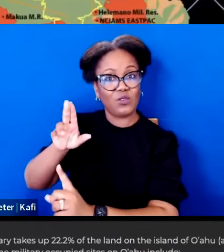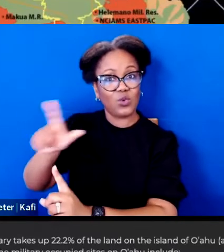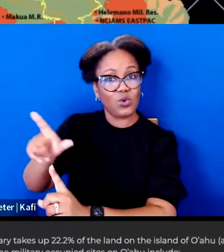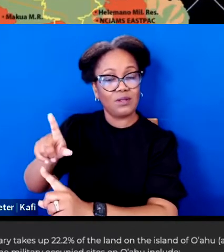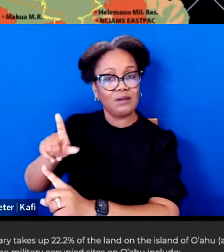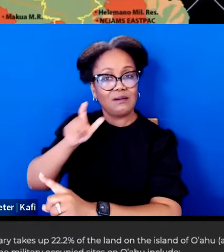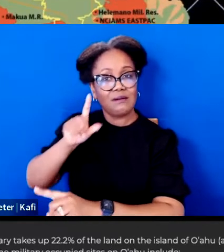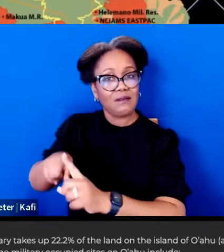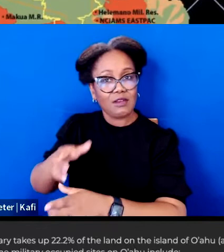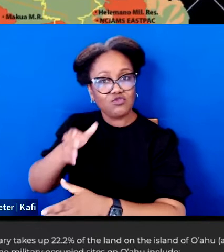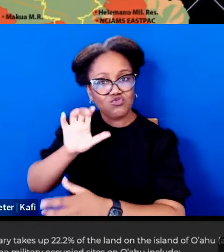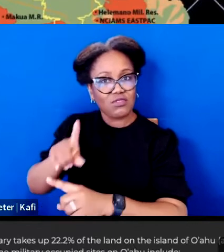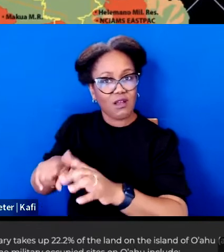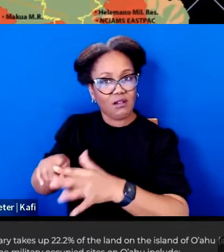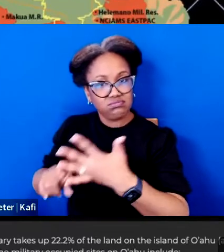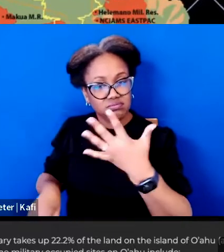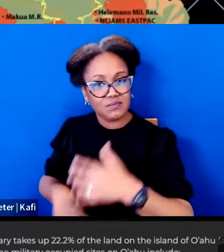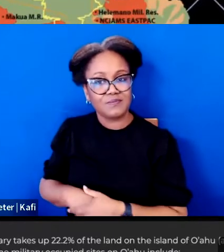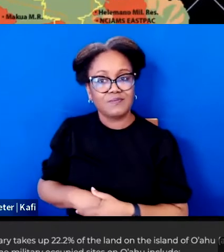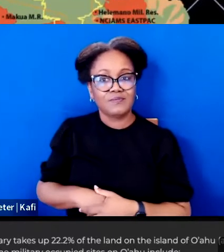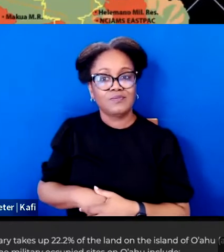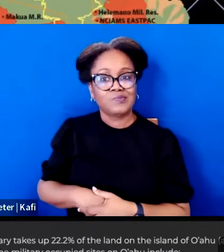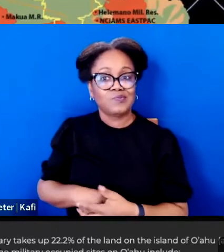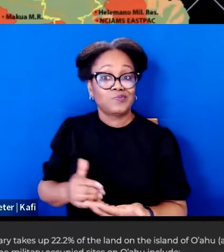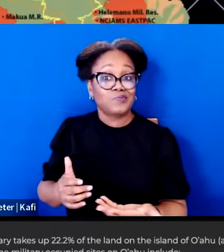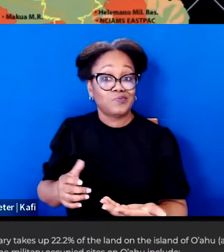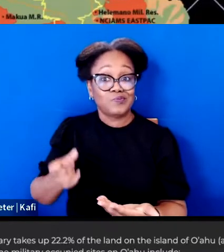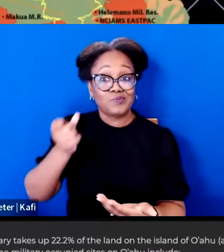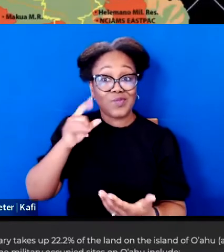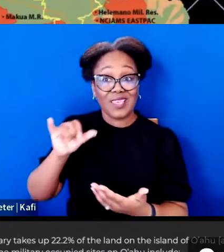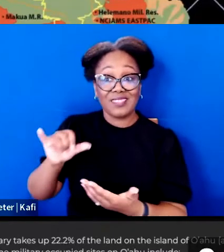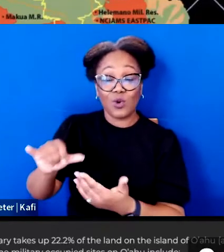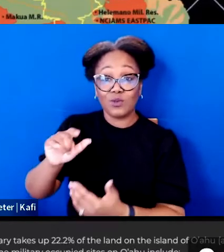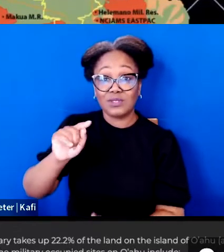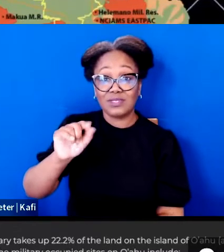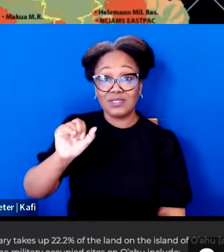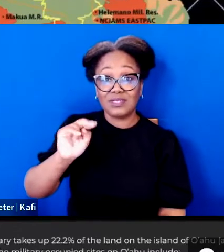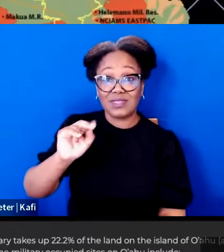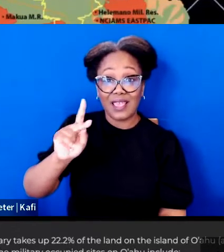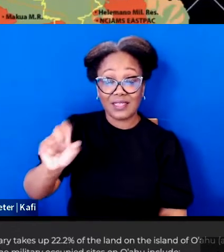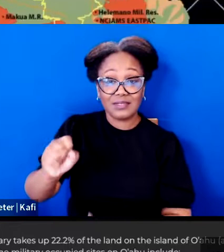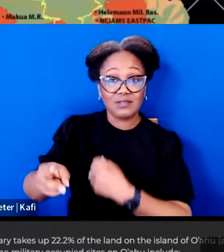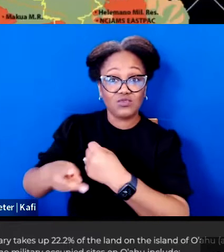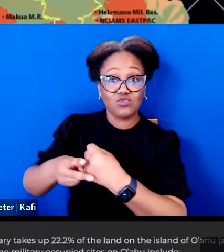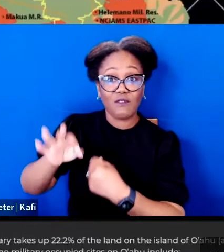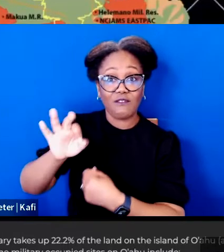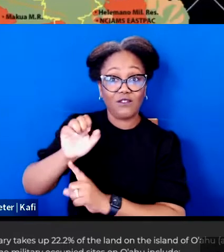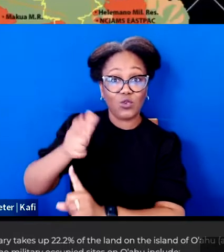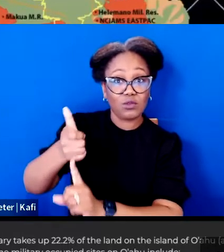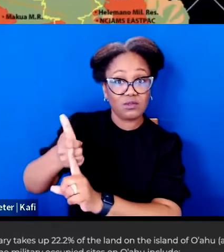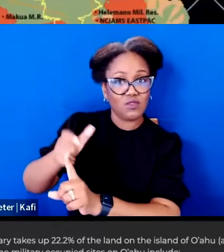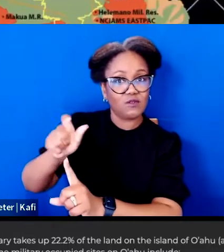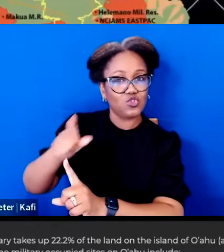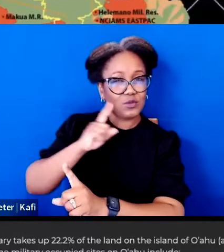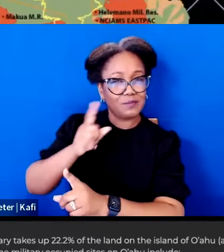relocated. And it's impacting residents in many, many ways. Currently, there's development projects that are halting due